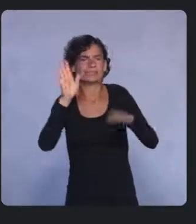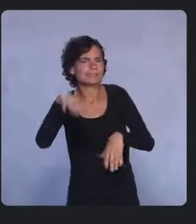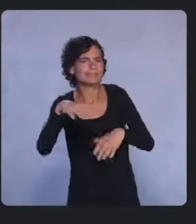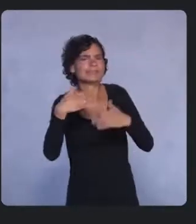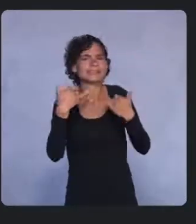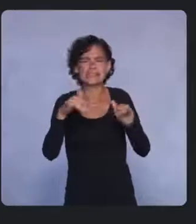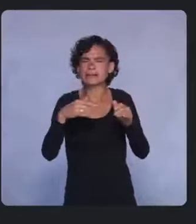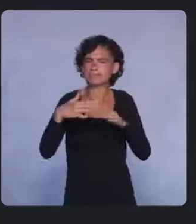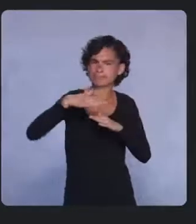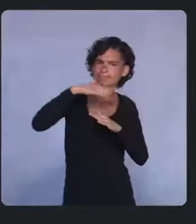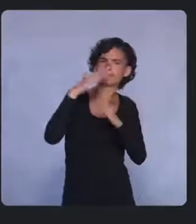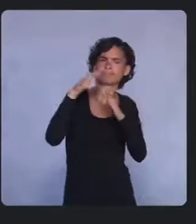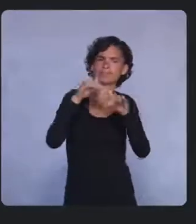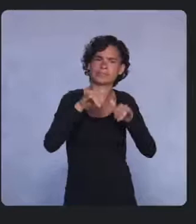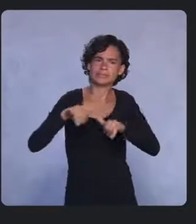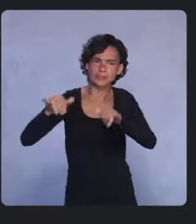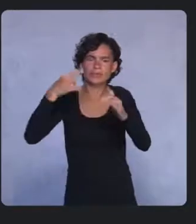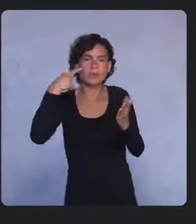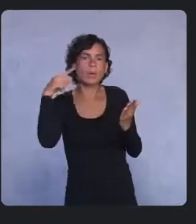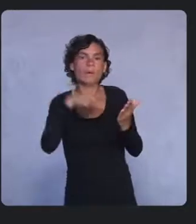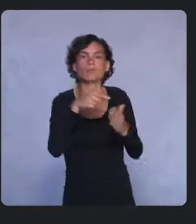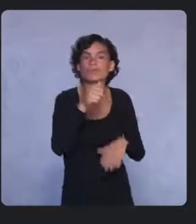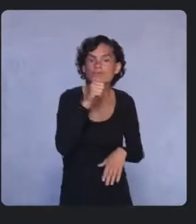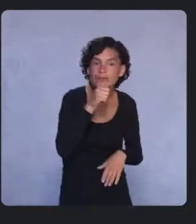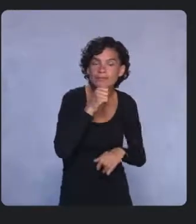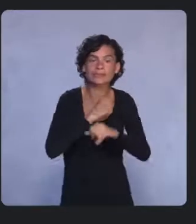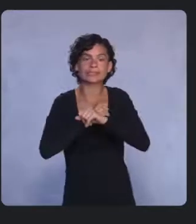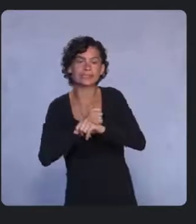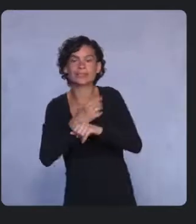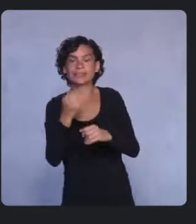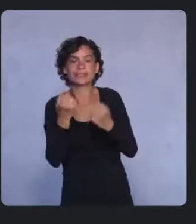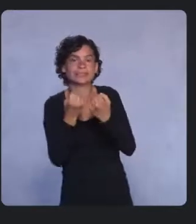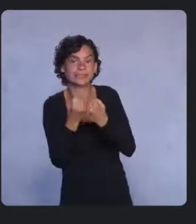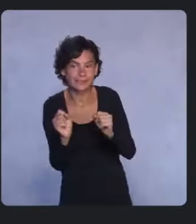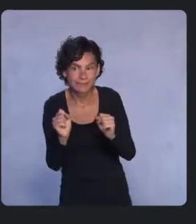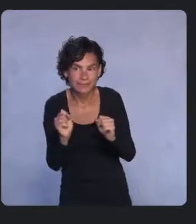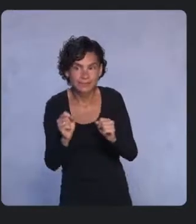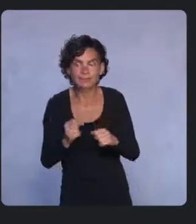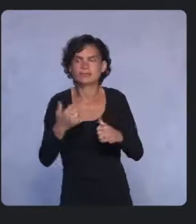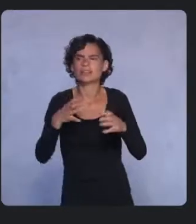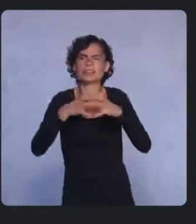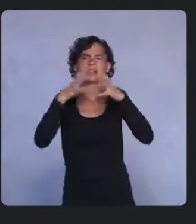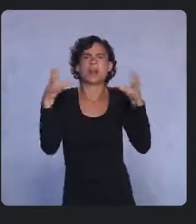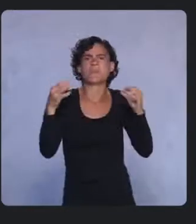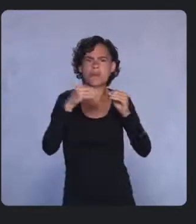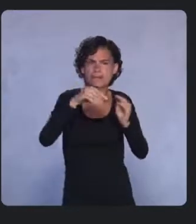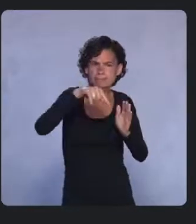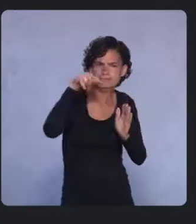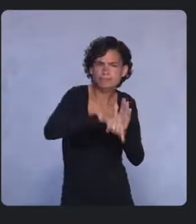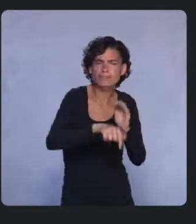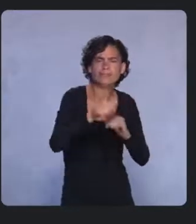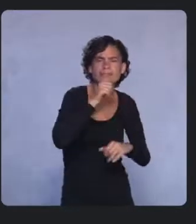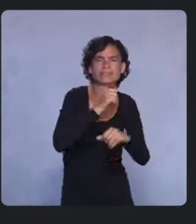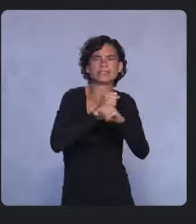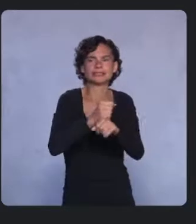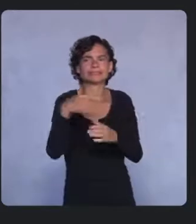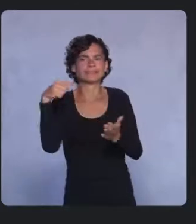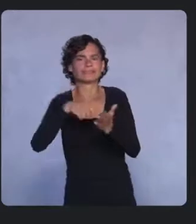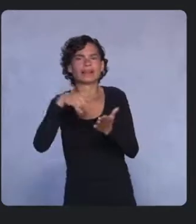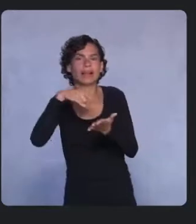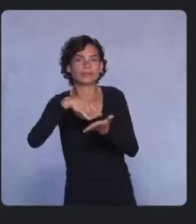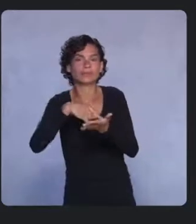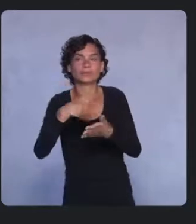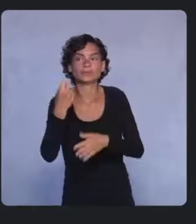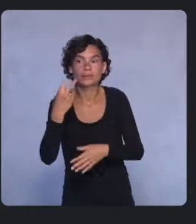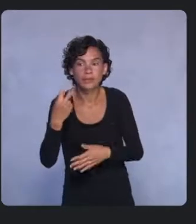privacy, security, and safety. And there's a whole lot more for privacy and security in Android 12, which you can